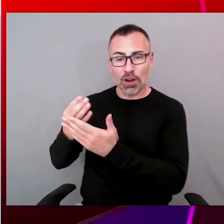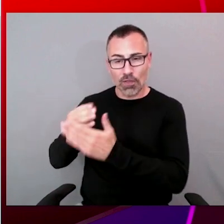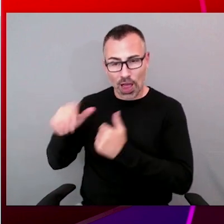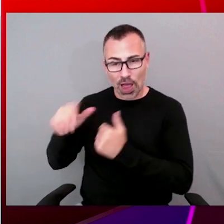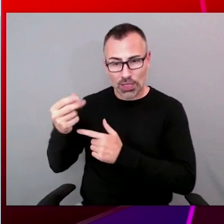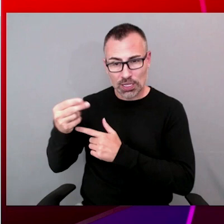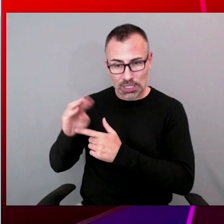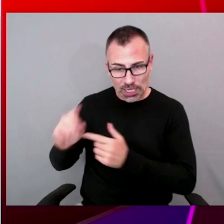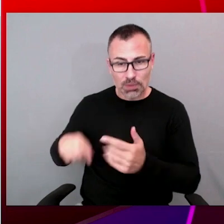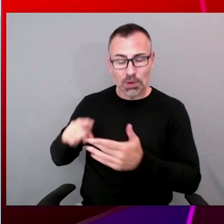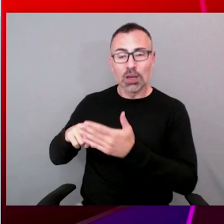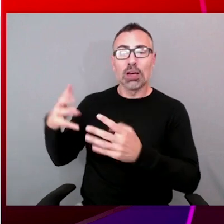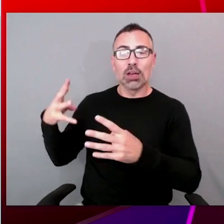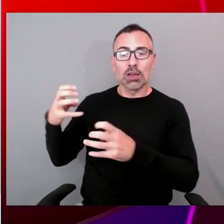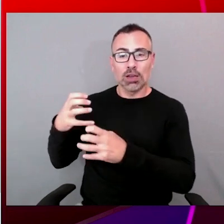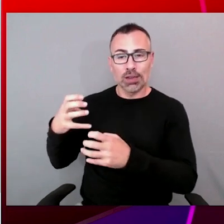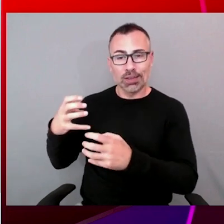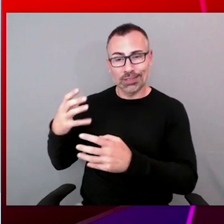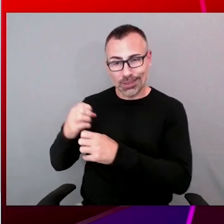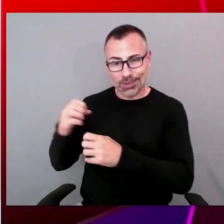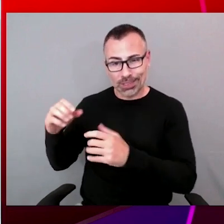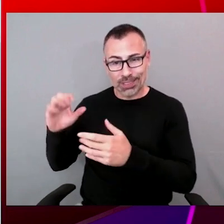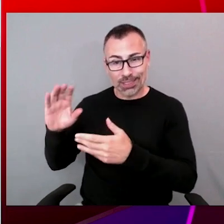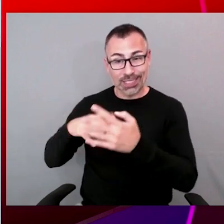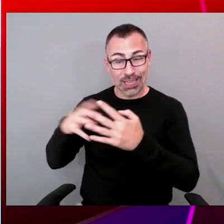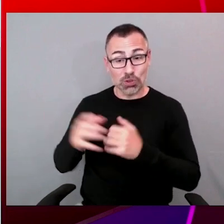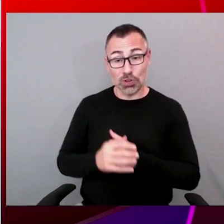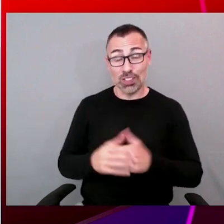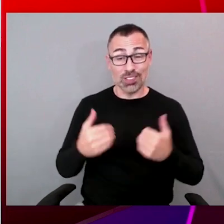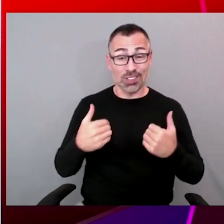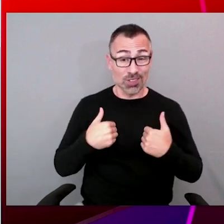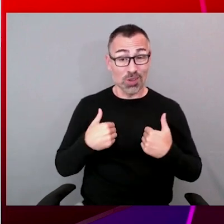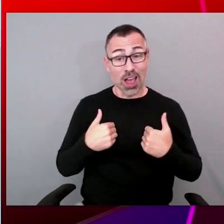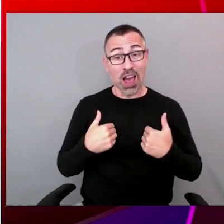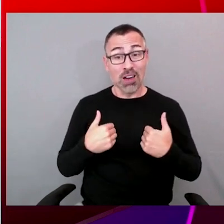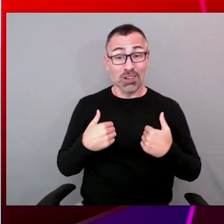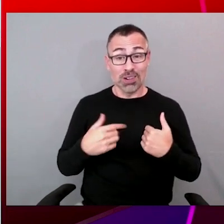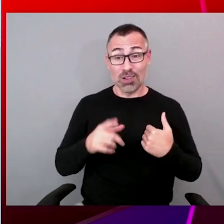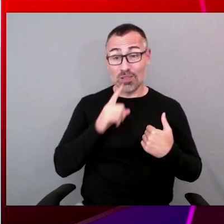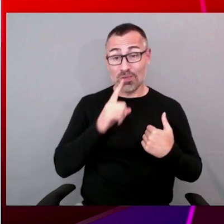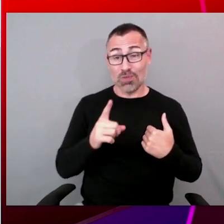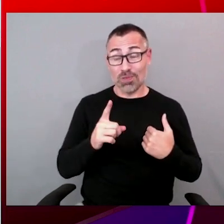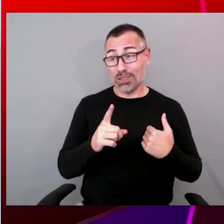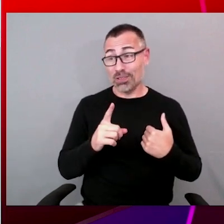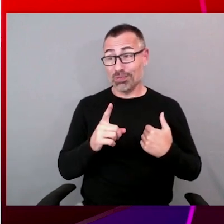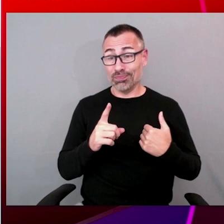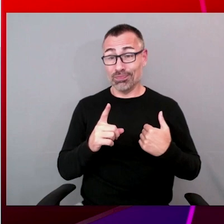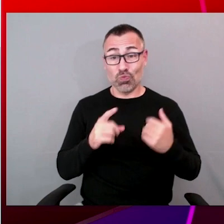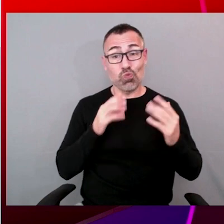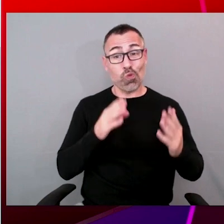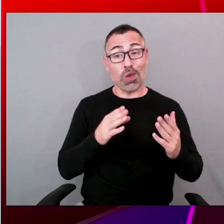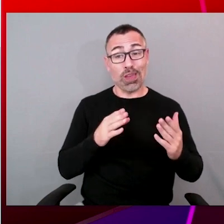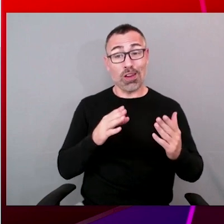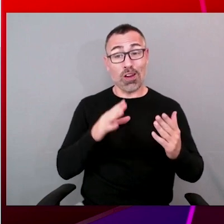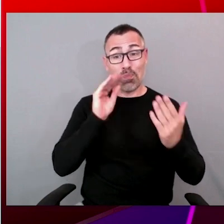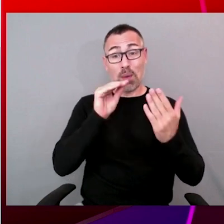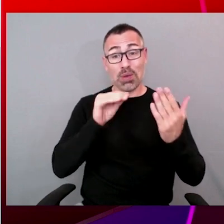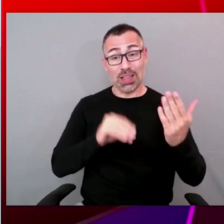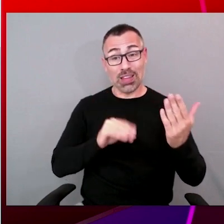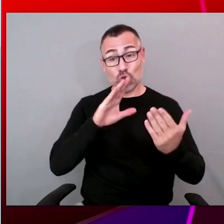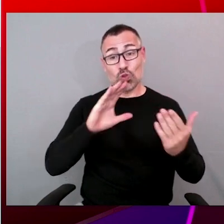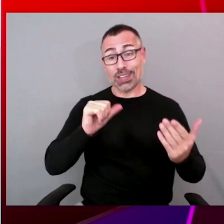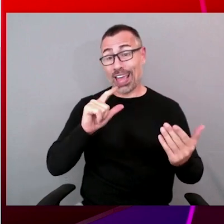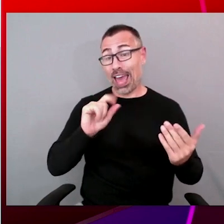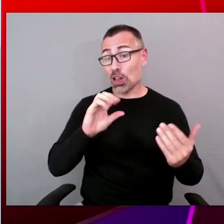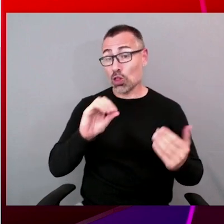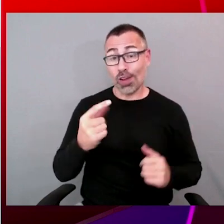You basically have a surefire method or way of populating your catalog without having to do any